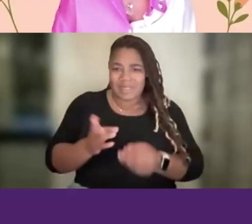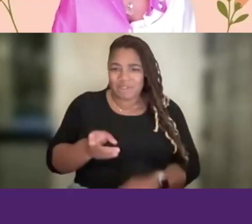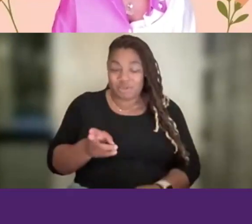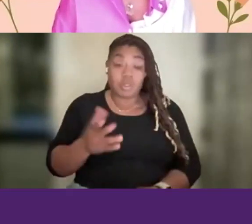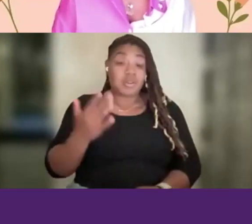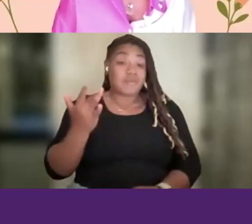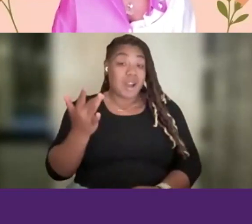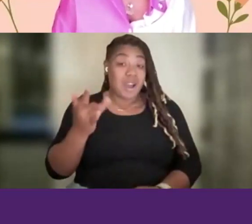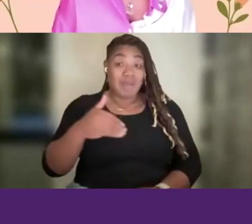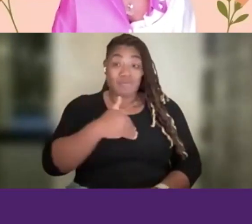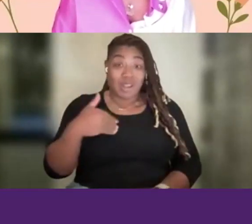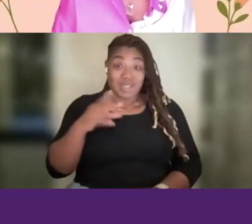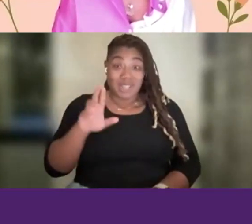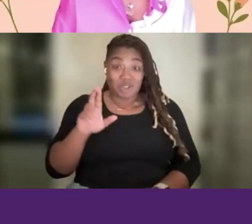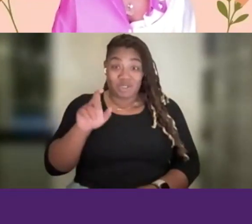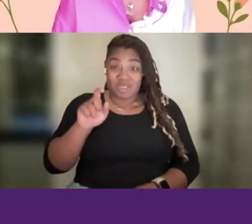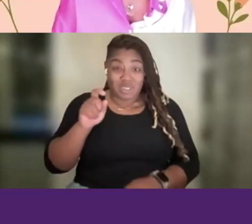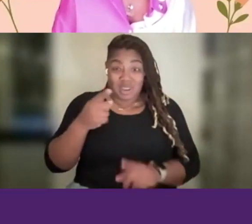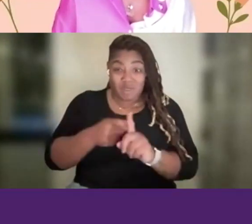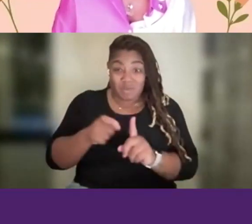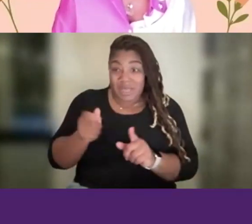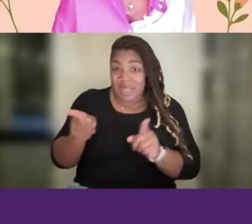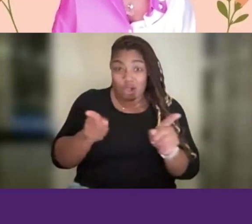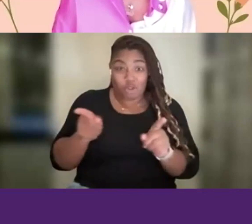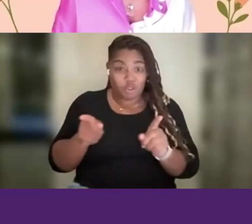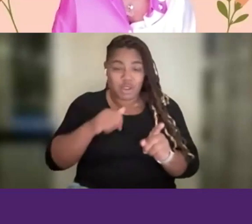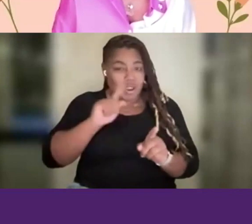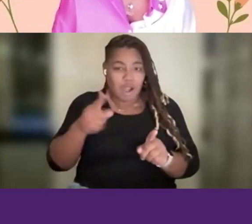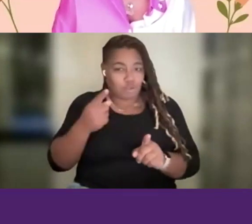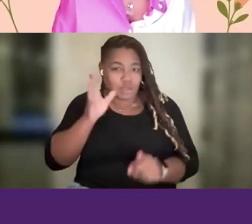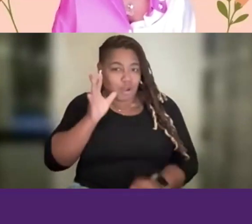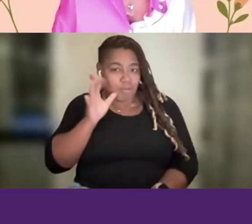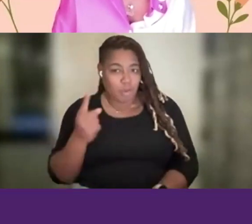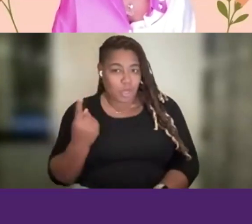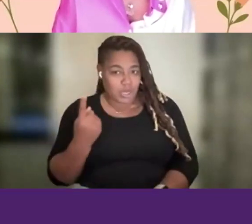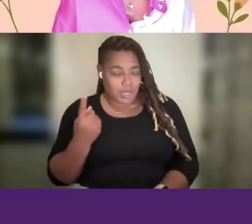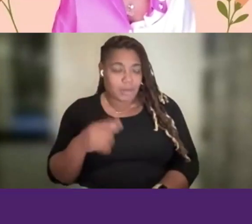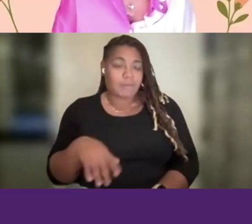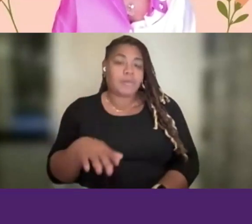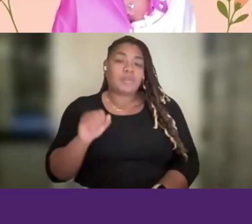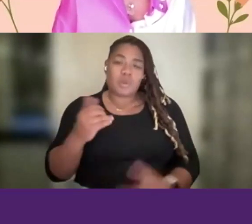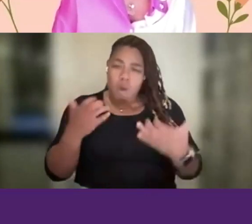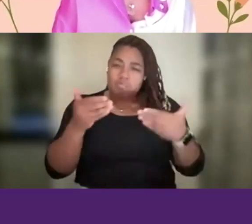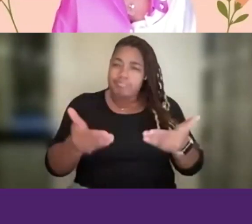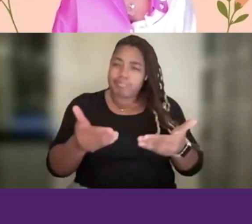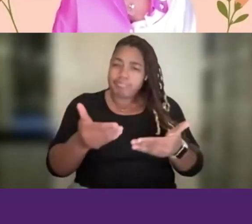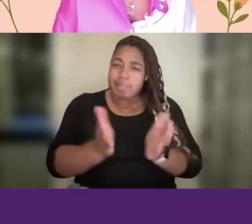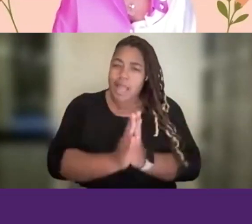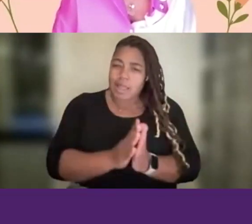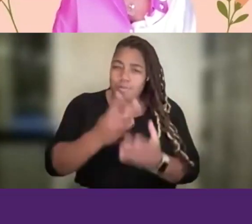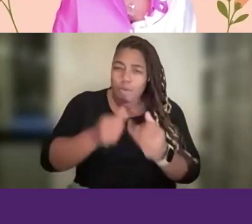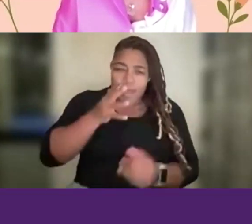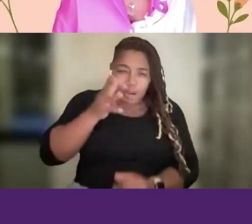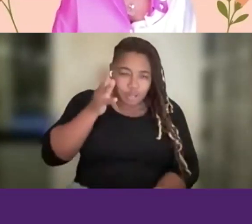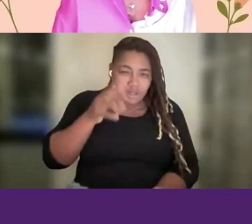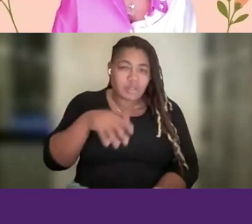breast cancer can actually come from either side of your family, not just from your mom's side. So you want to ask both of your parents, start